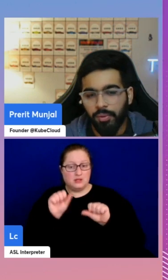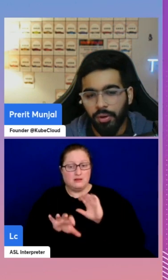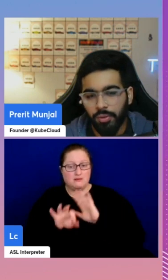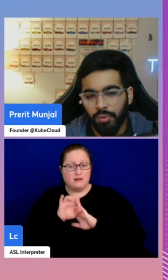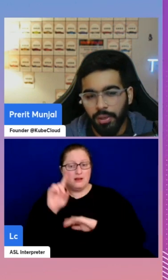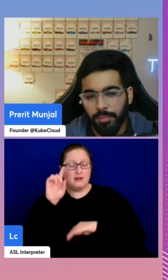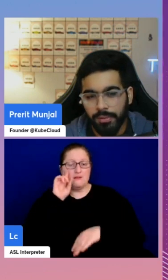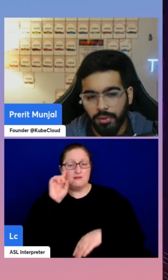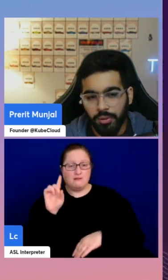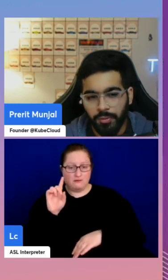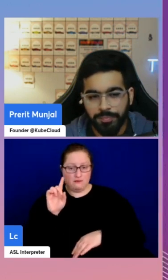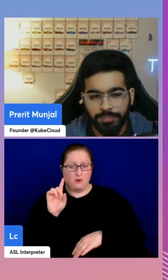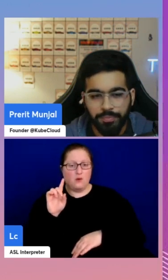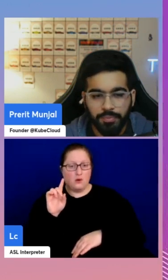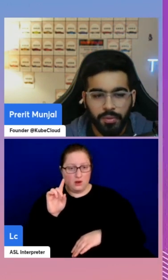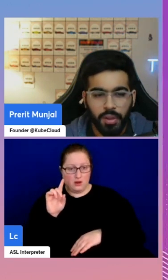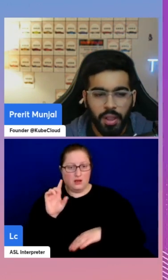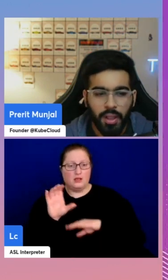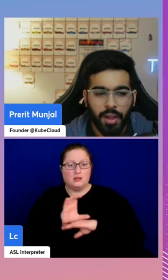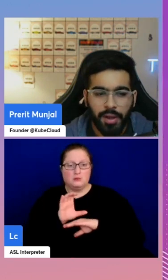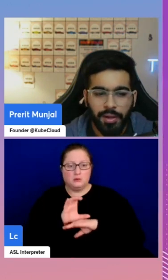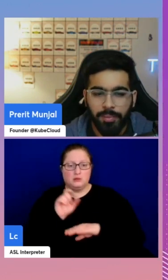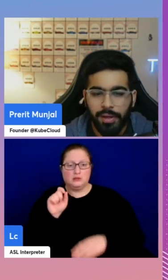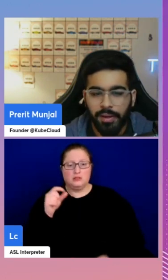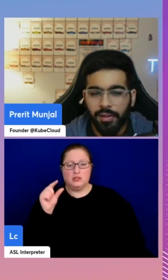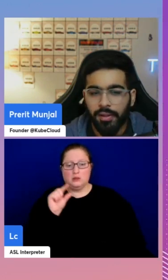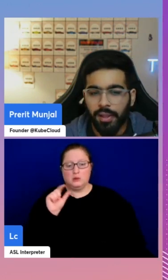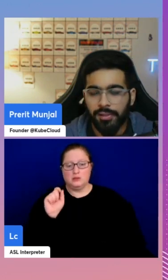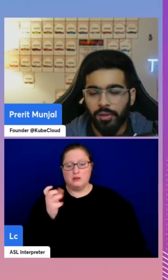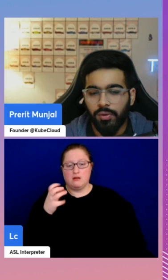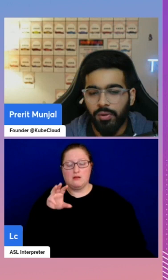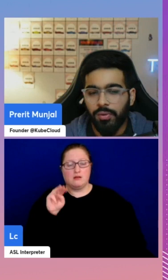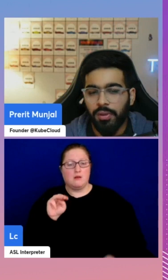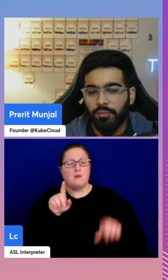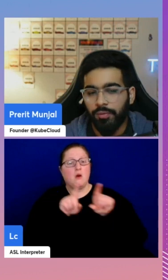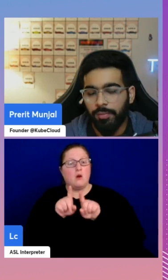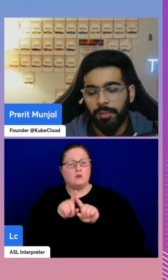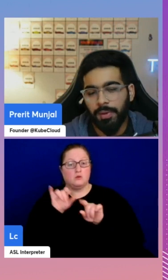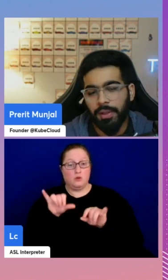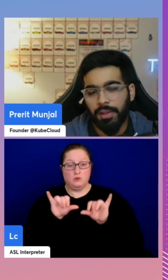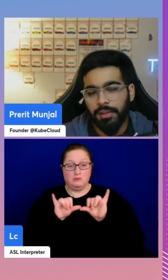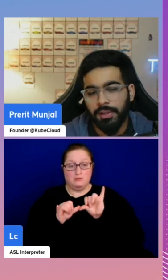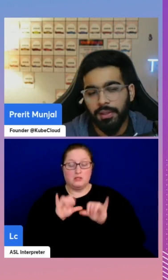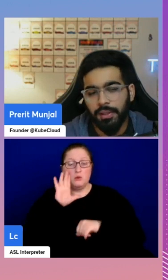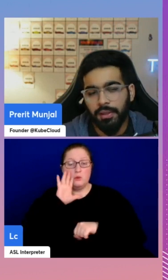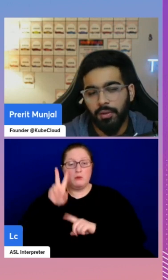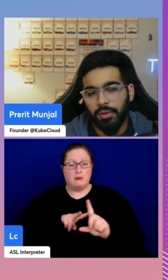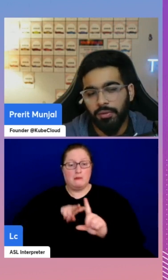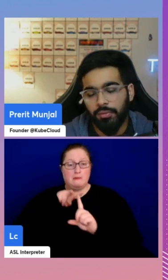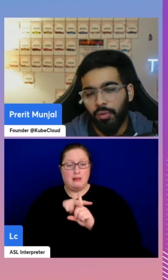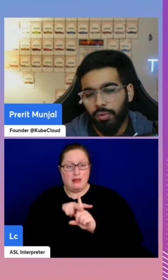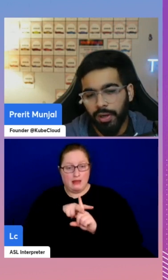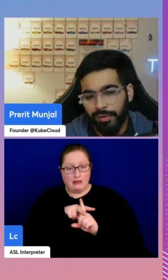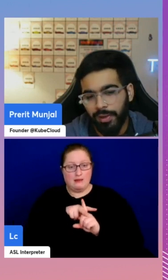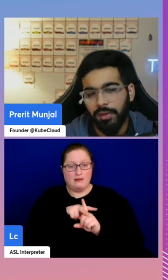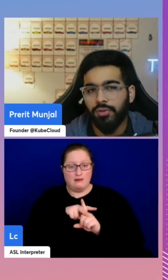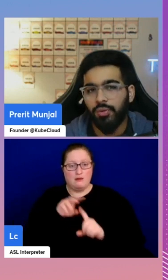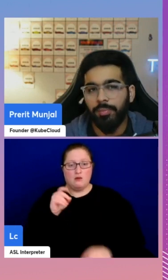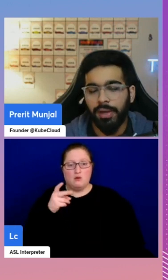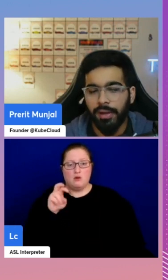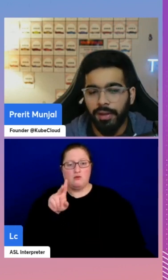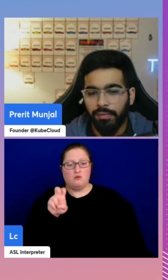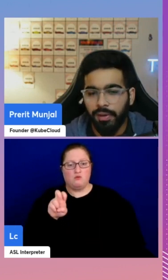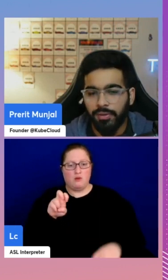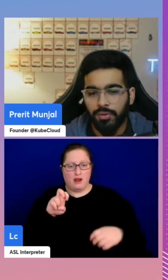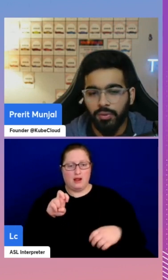Okay, compute.googleapis.com. And metric, as I told you, we will be applying the override values